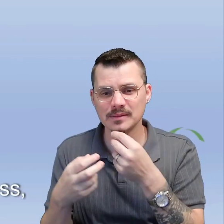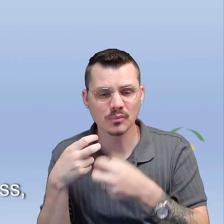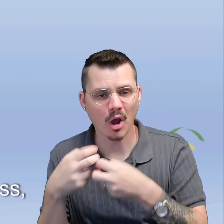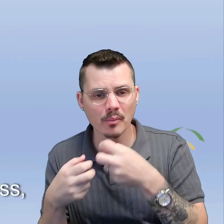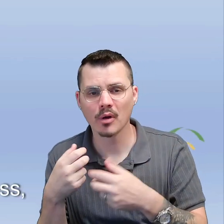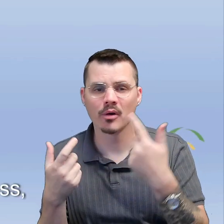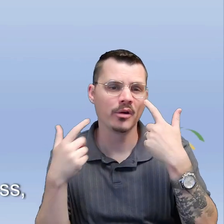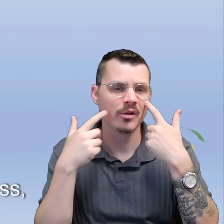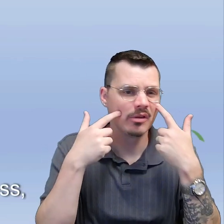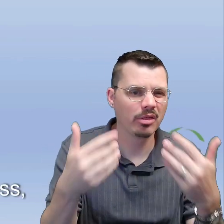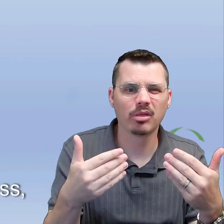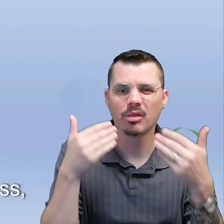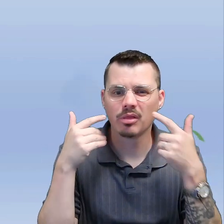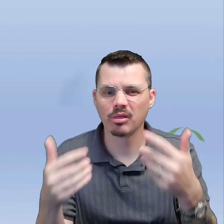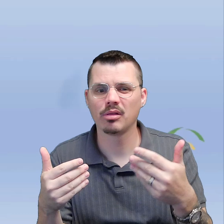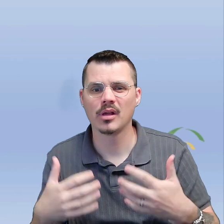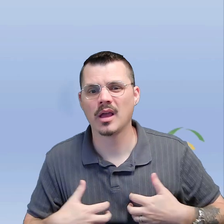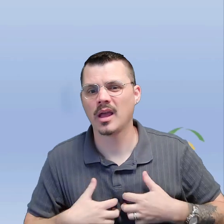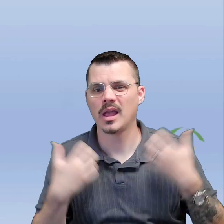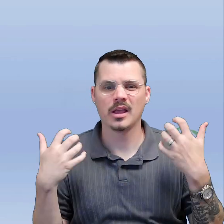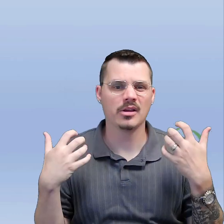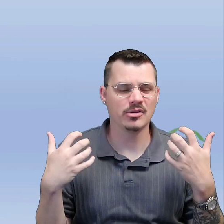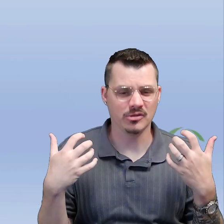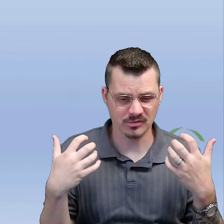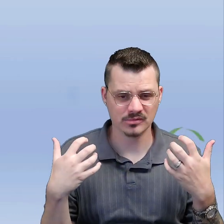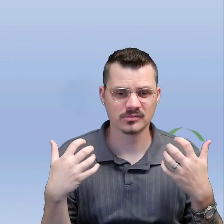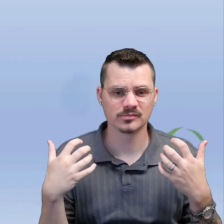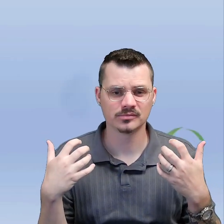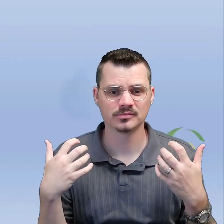sleep problems, recklessness, anger, irritability,